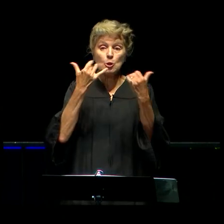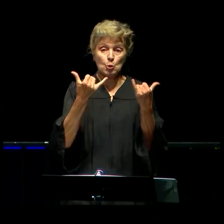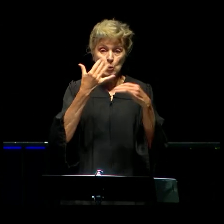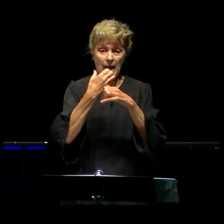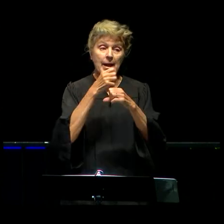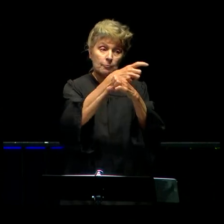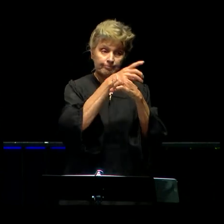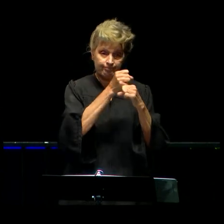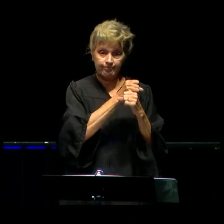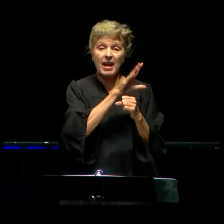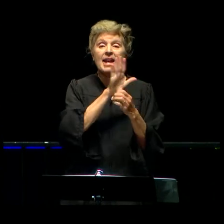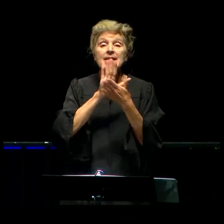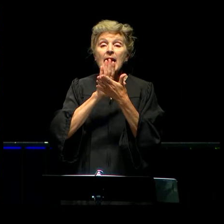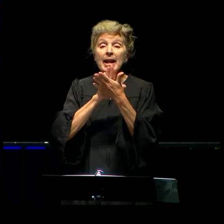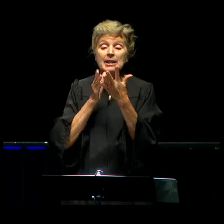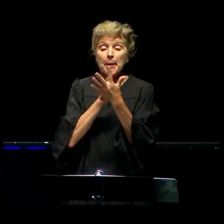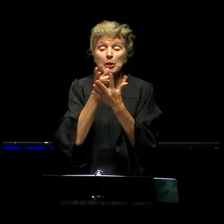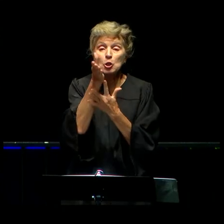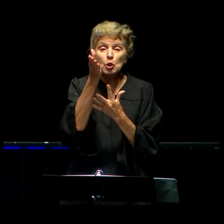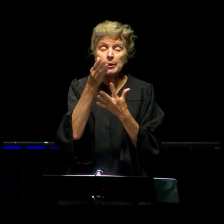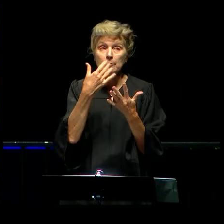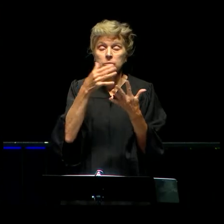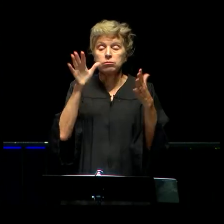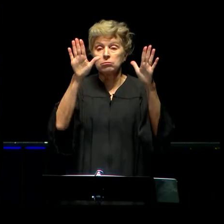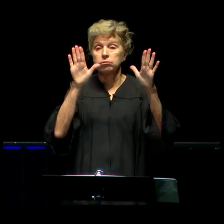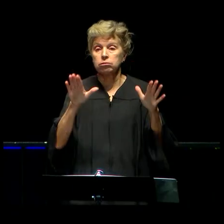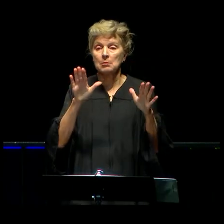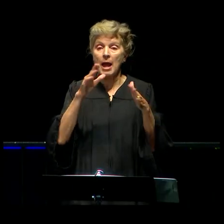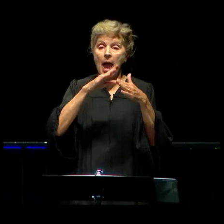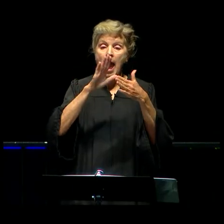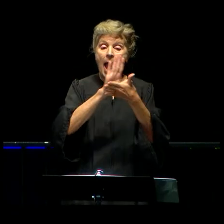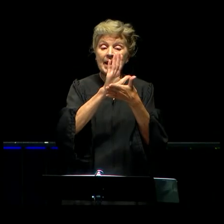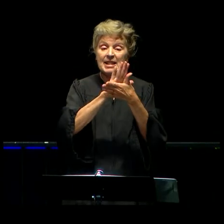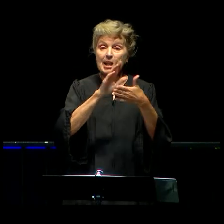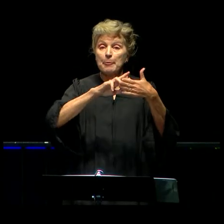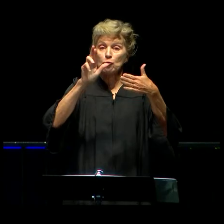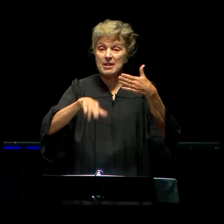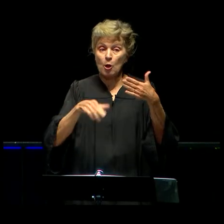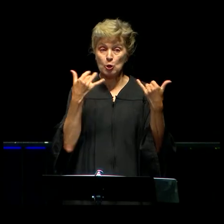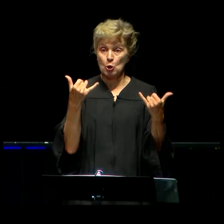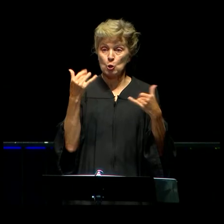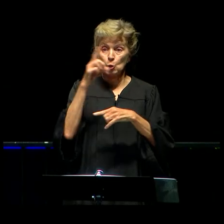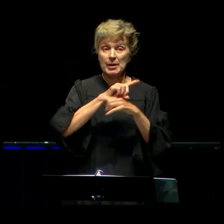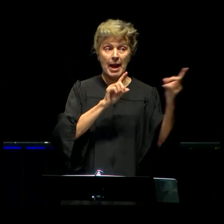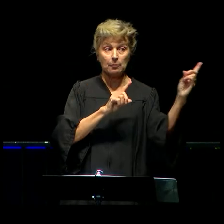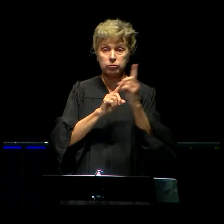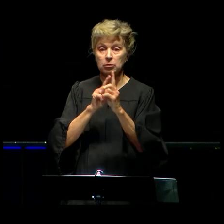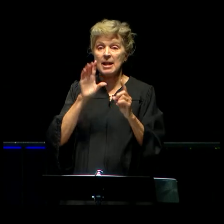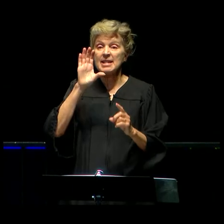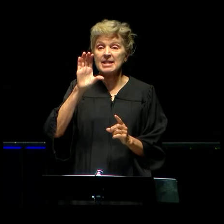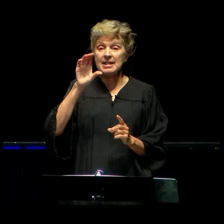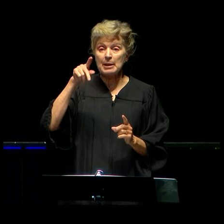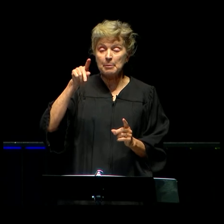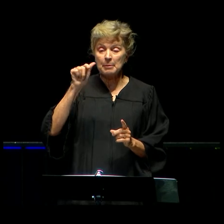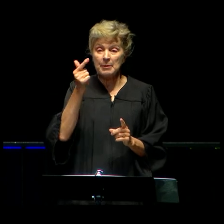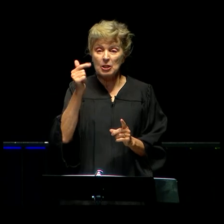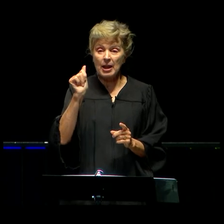academic journey, Larry has achieved incredible academic results. Today, he crosses the stage with a CGPA of